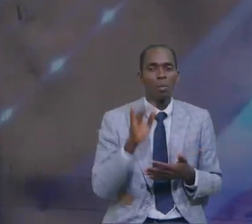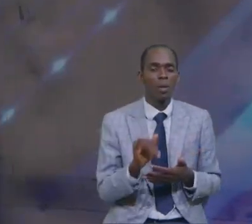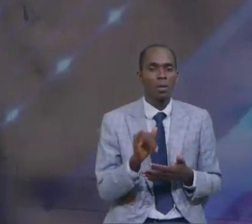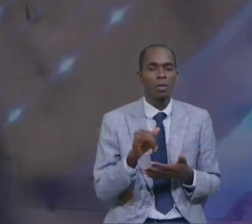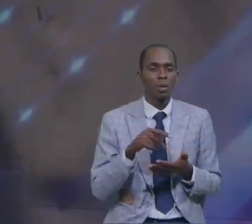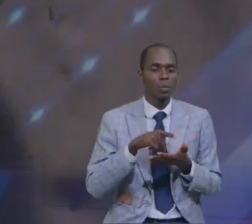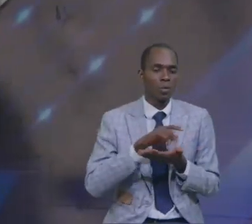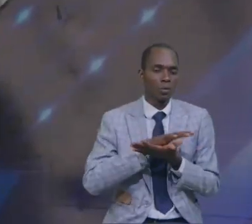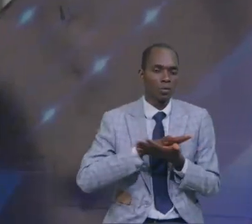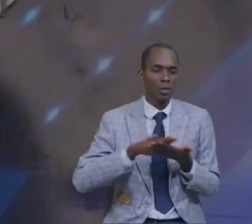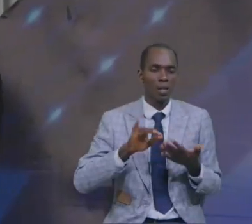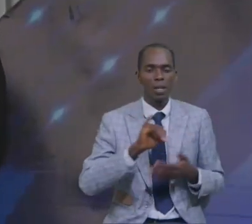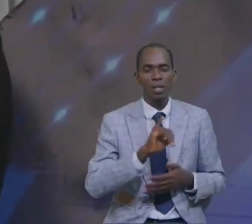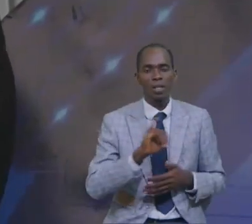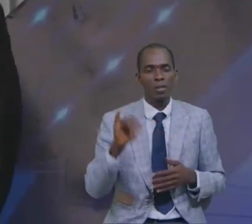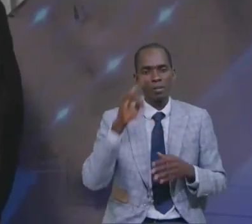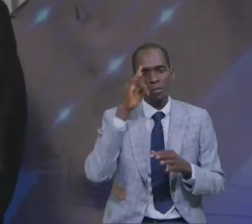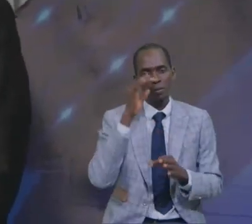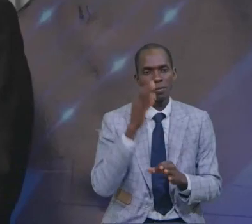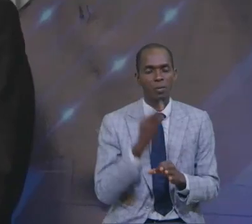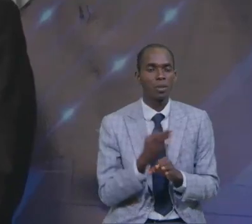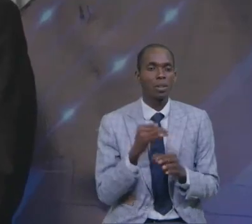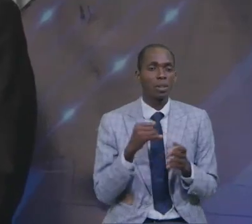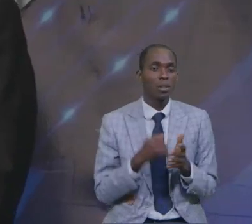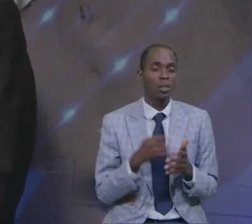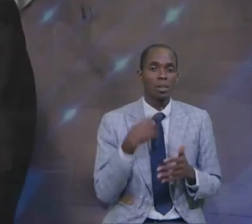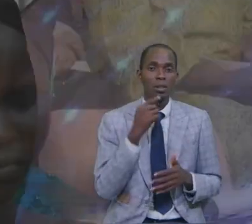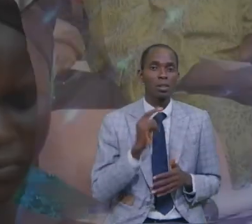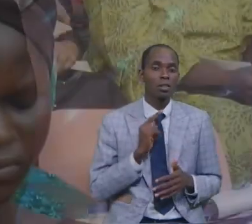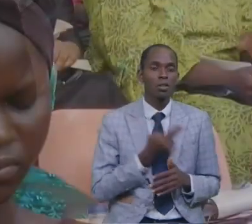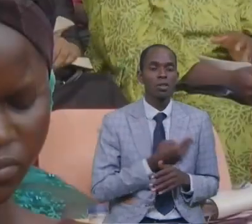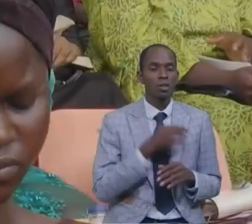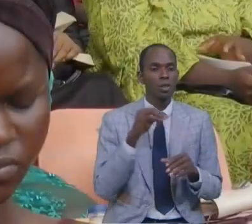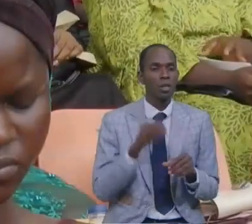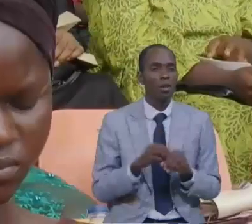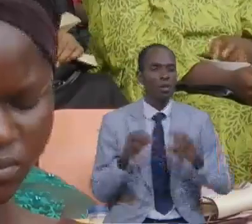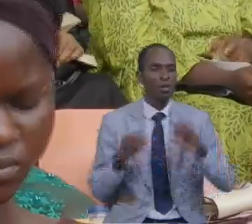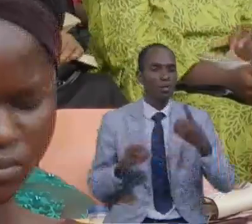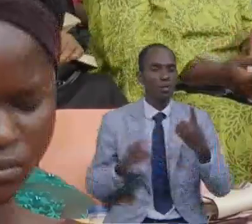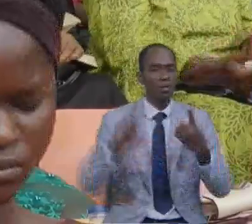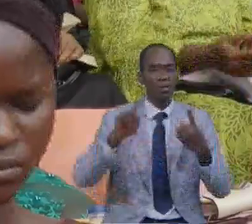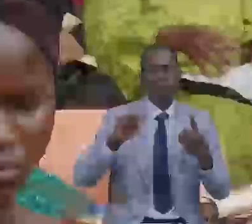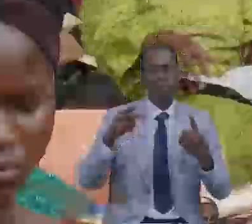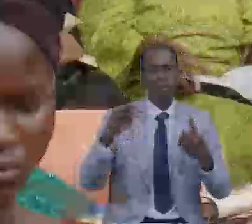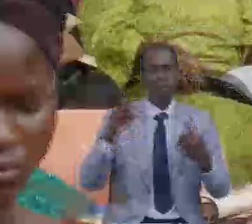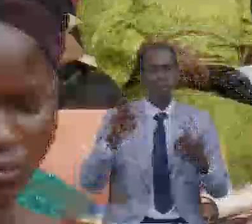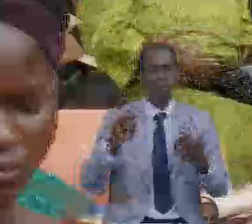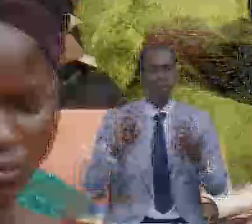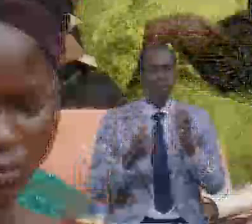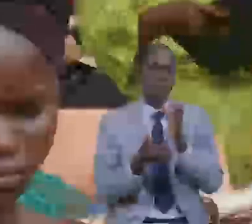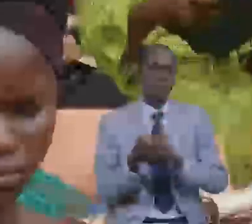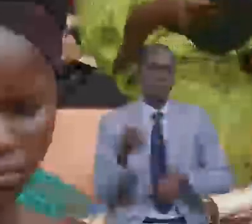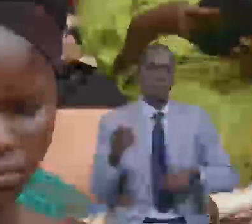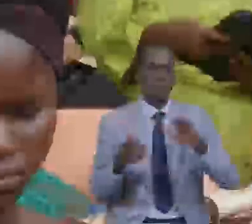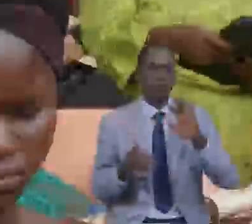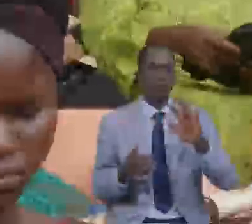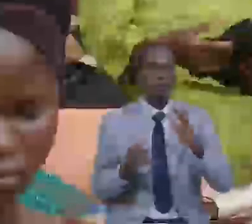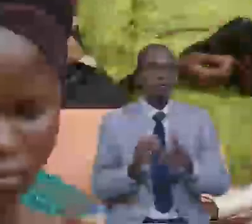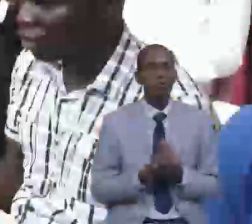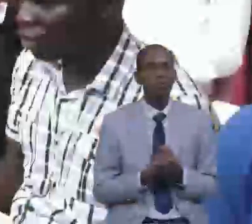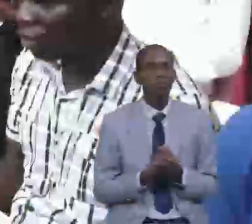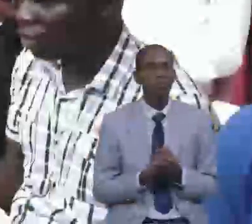Thessalonians chapter 5, reading from verse 22, abstain from